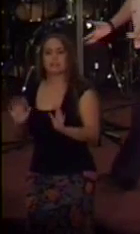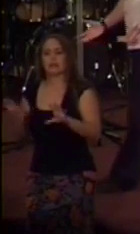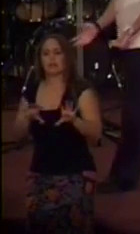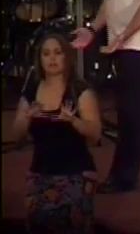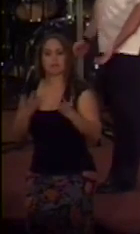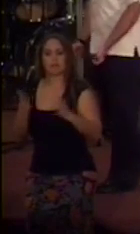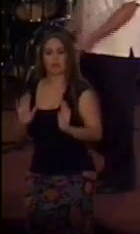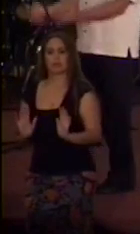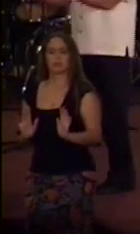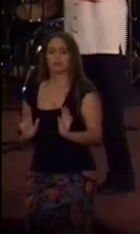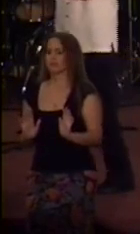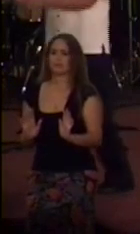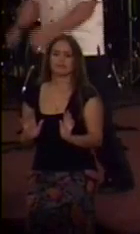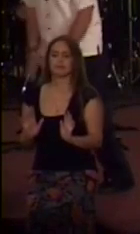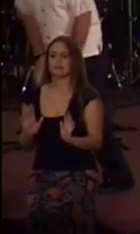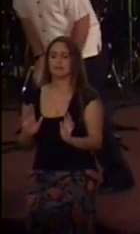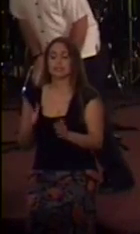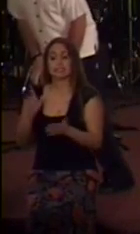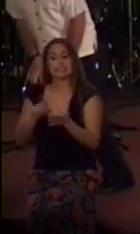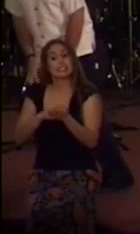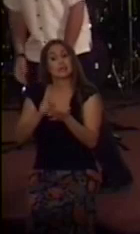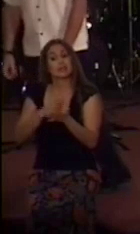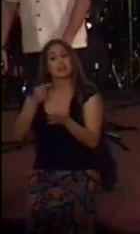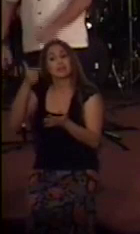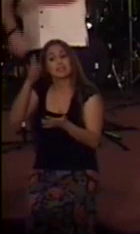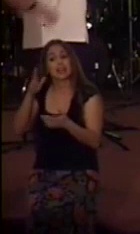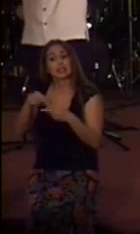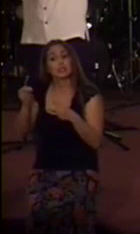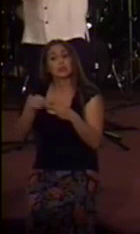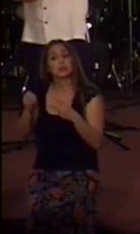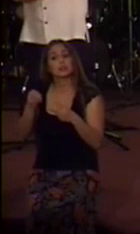Sorry for you, but sometimes God chooses you to be lost.